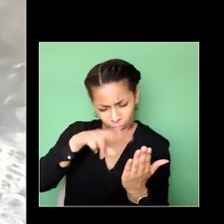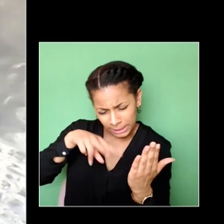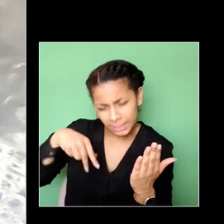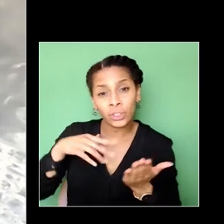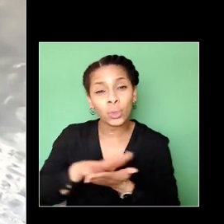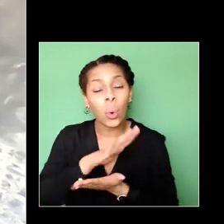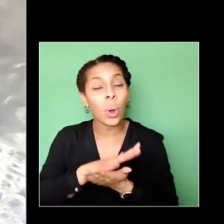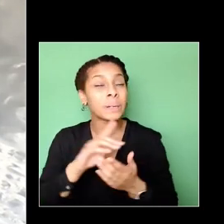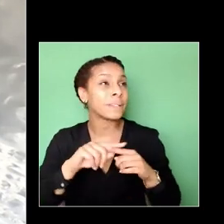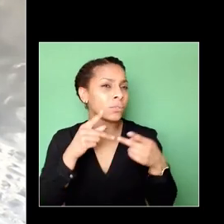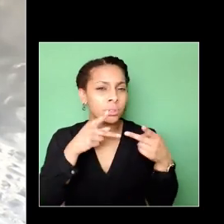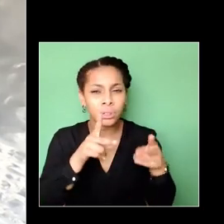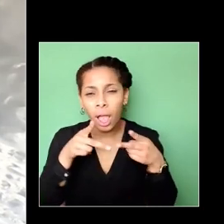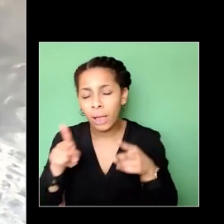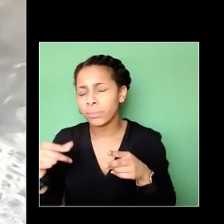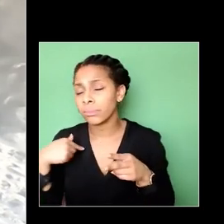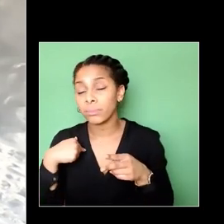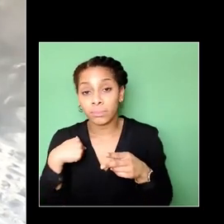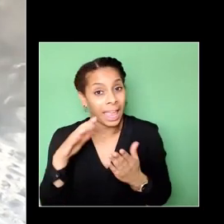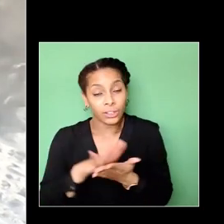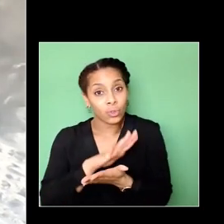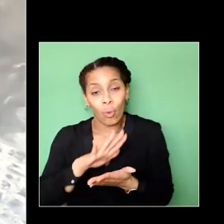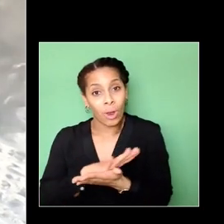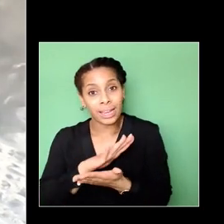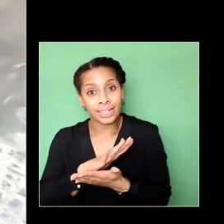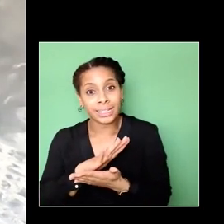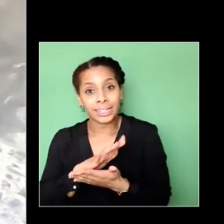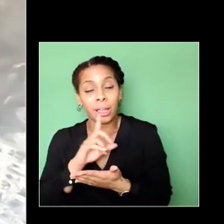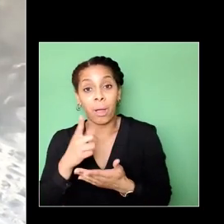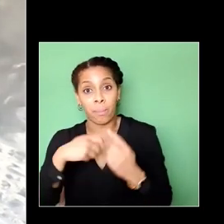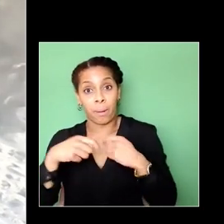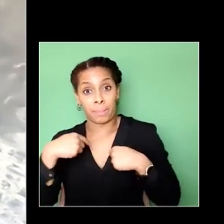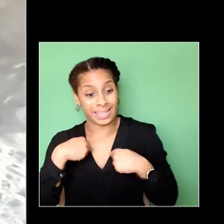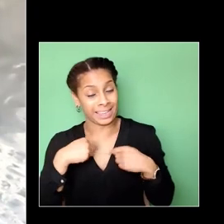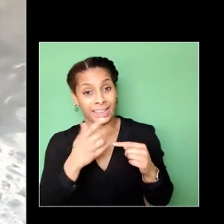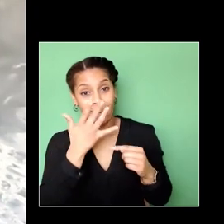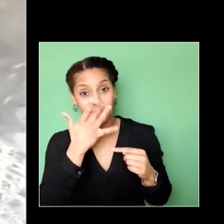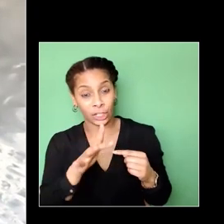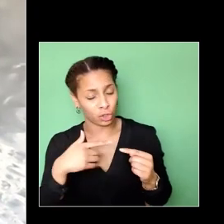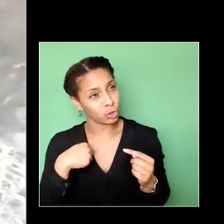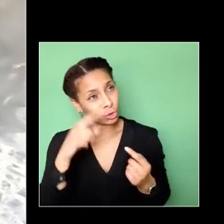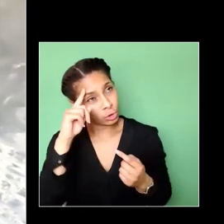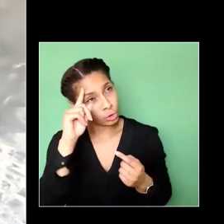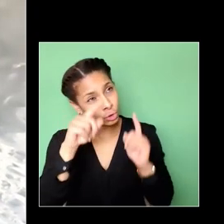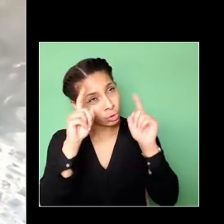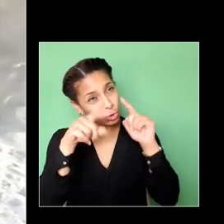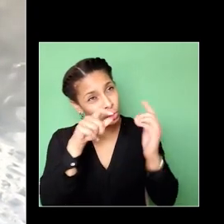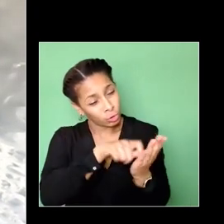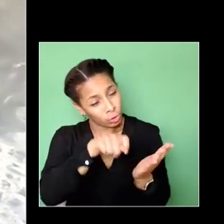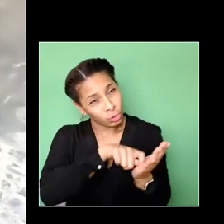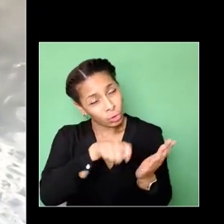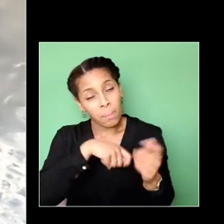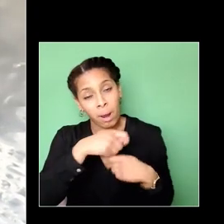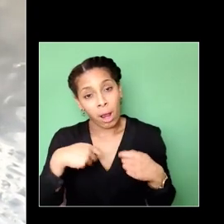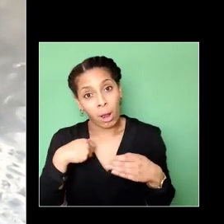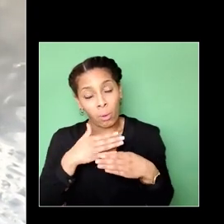And one of the reasons why I find it so labor intensive to write is that I'm always trying to think about the